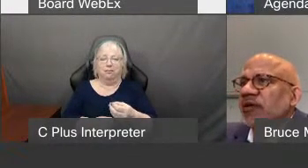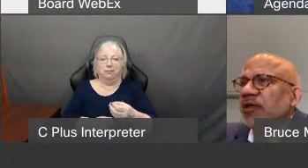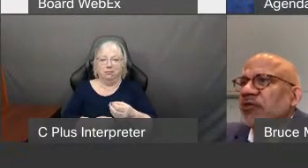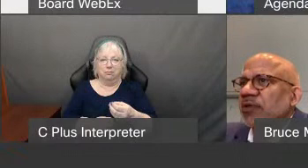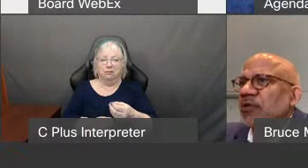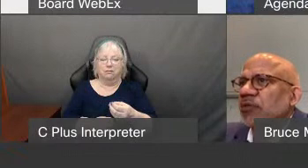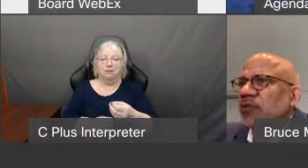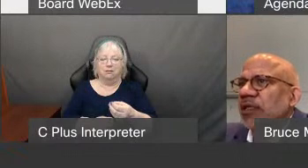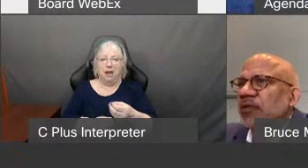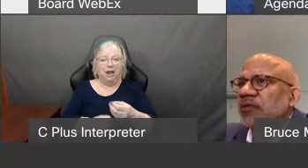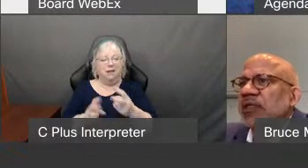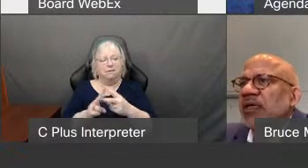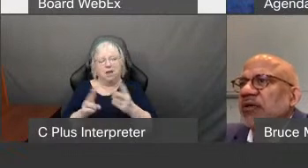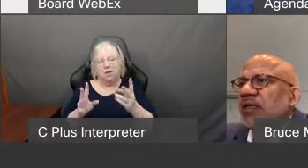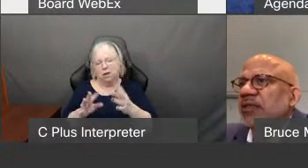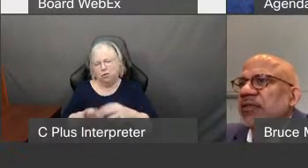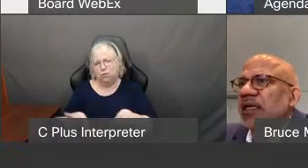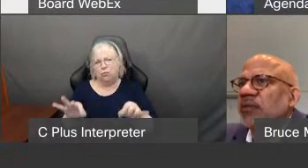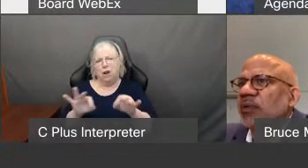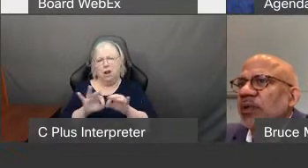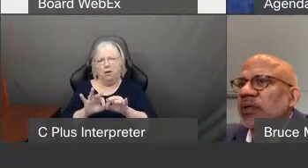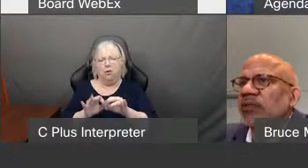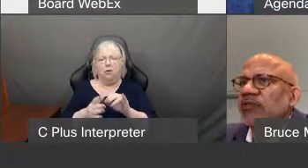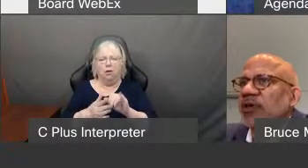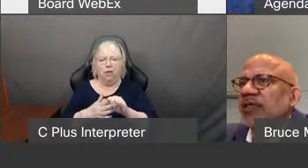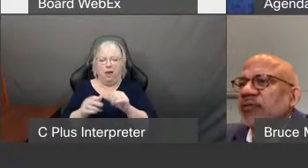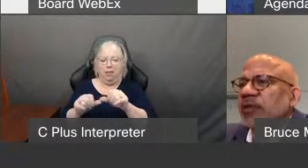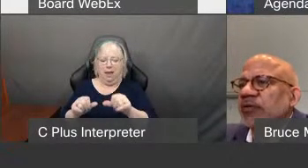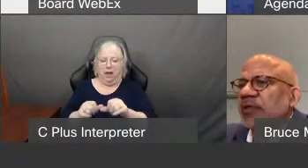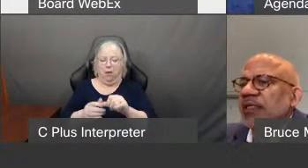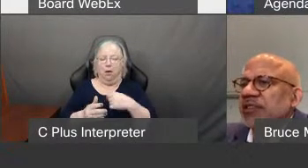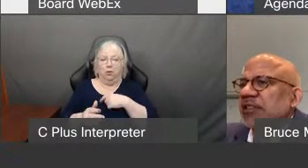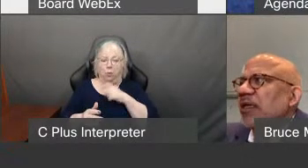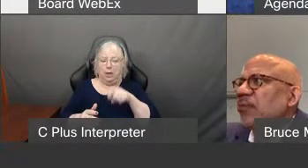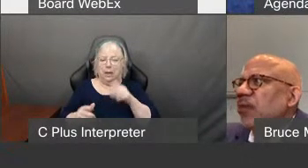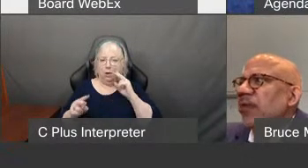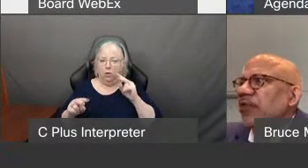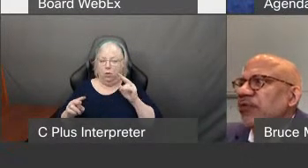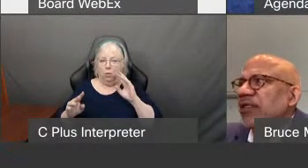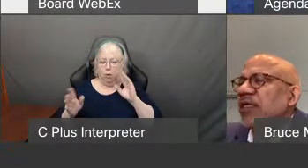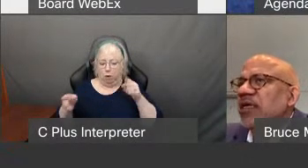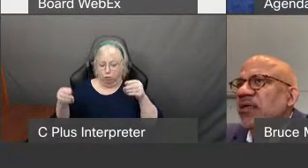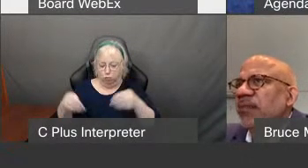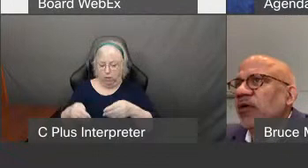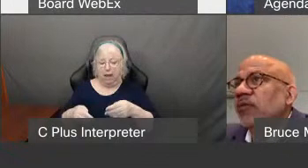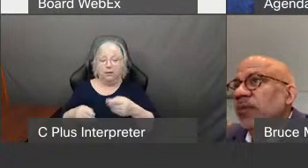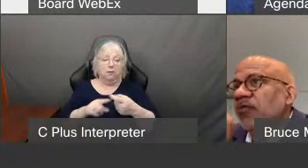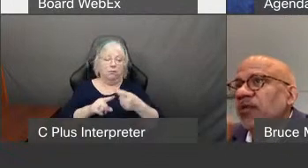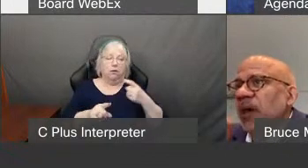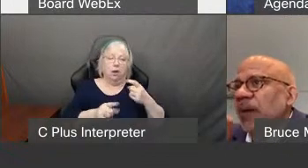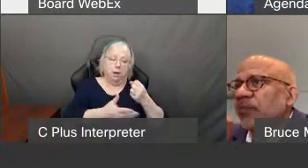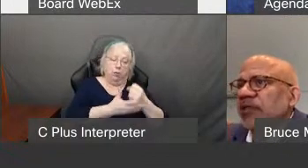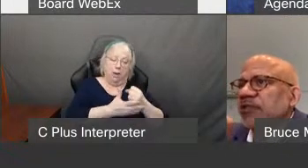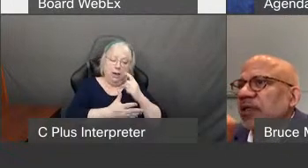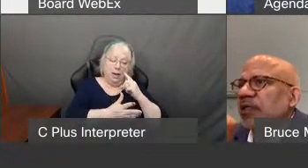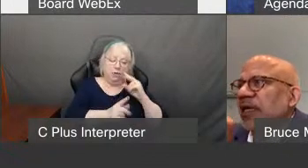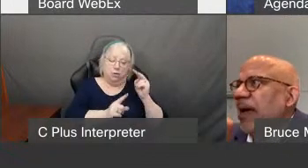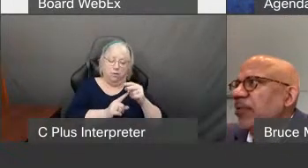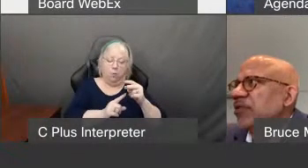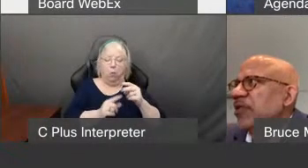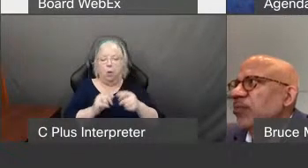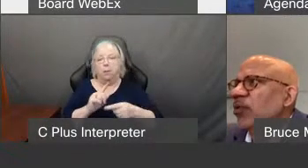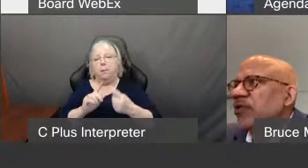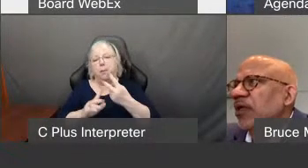And it's very critical that those areas that we need to address from an accreditation standpoint be addressed both from an operational